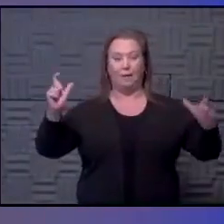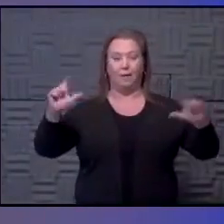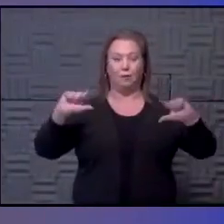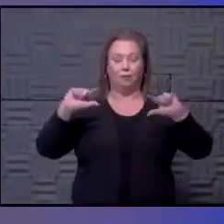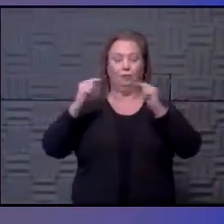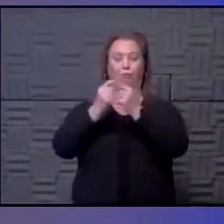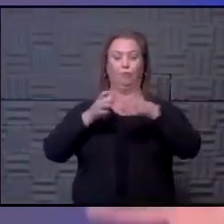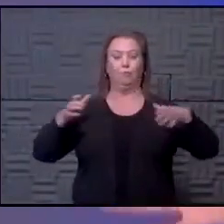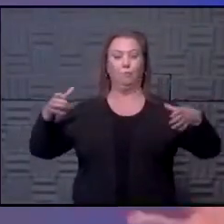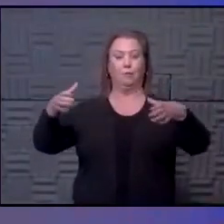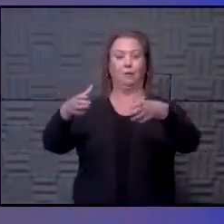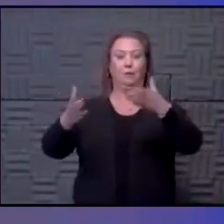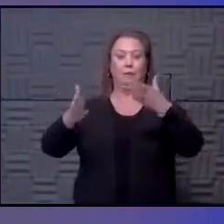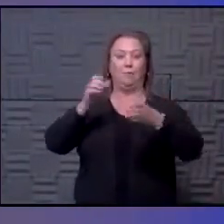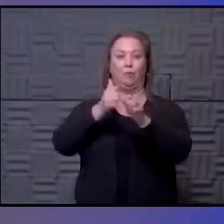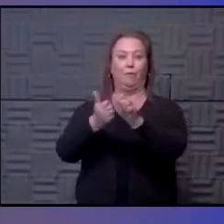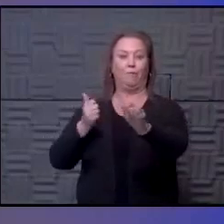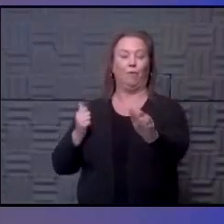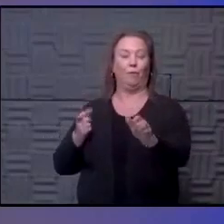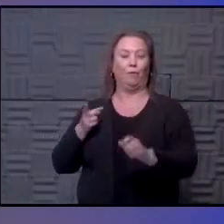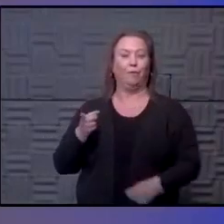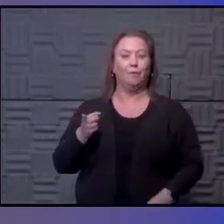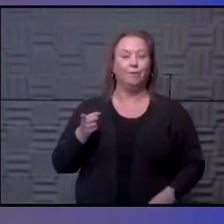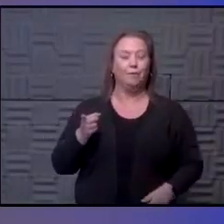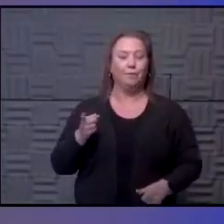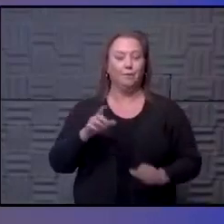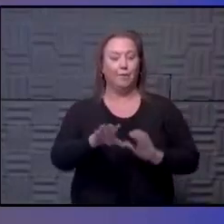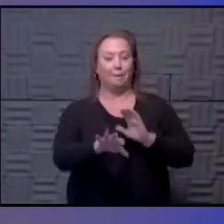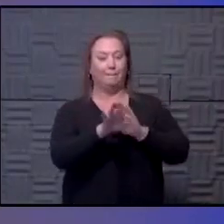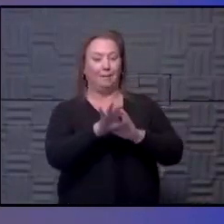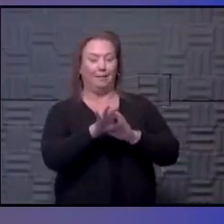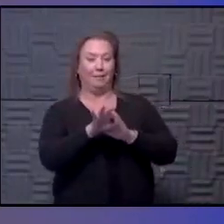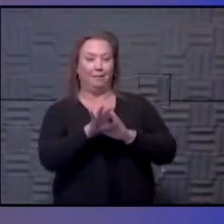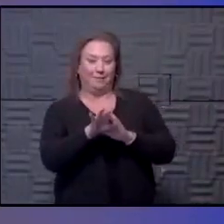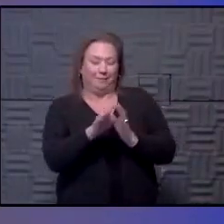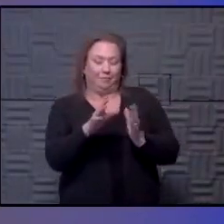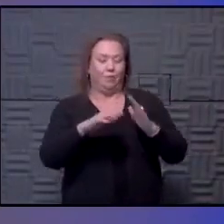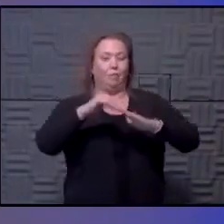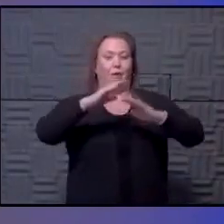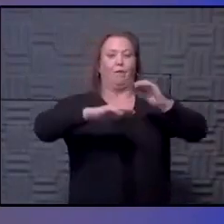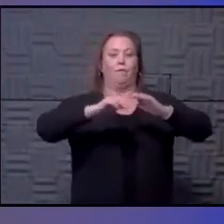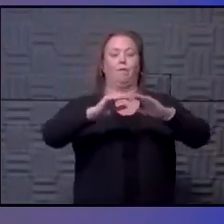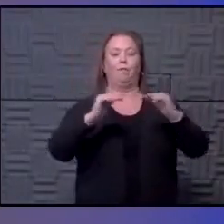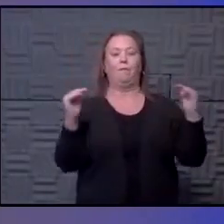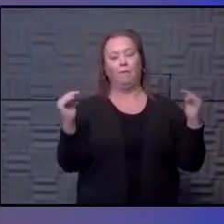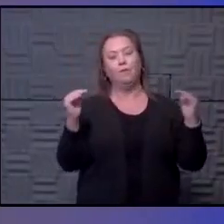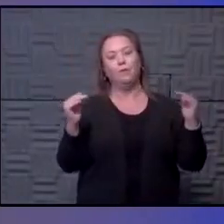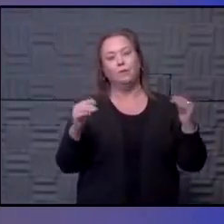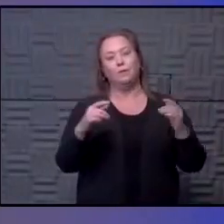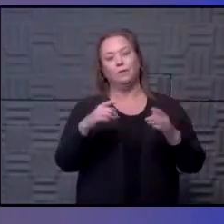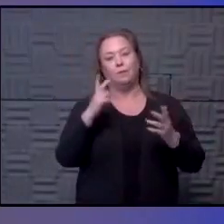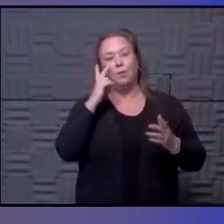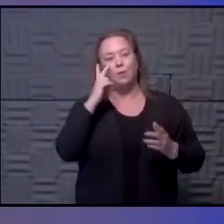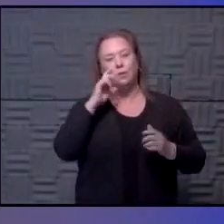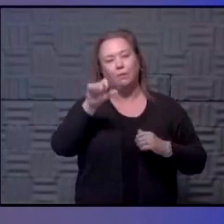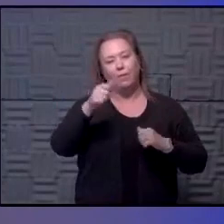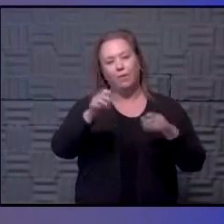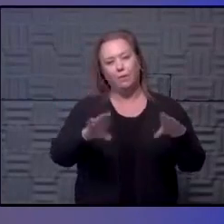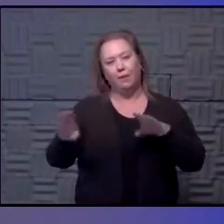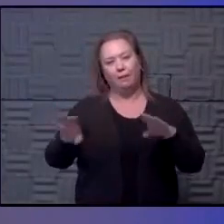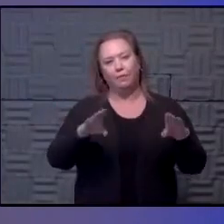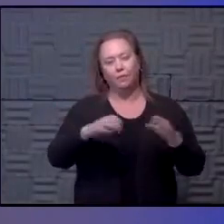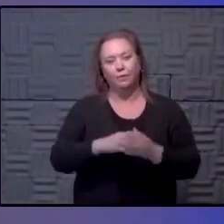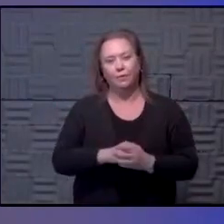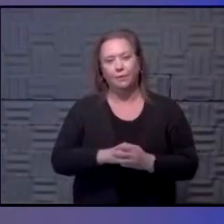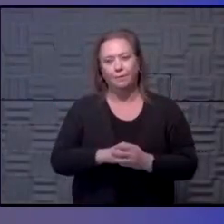don't go to that large group, and you pick your path based off of your comfort level and what you're seeing with other behaviors. So I